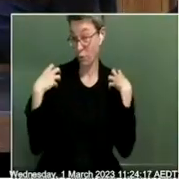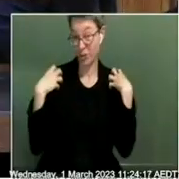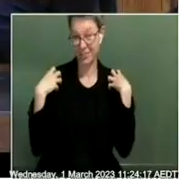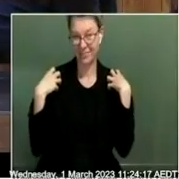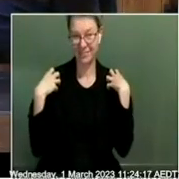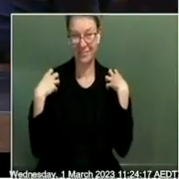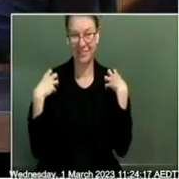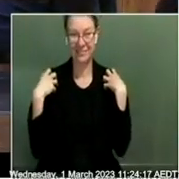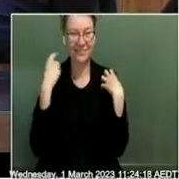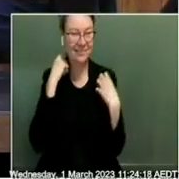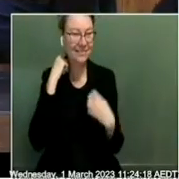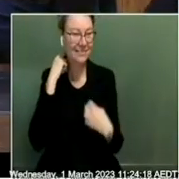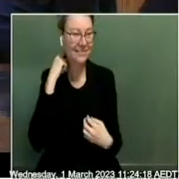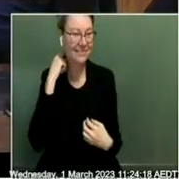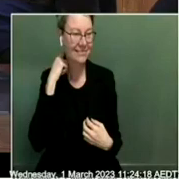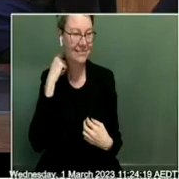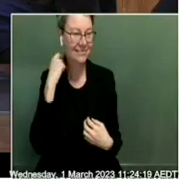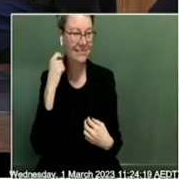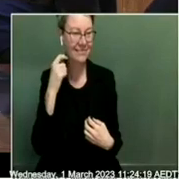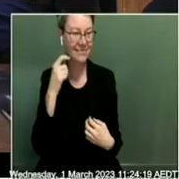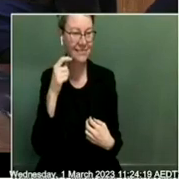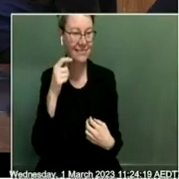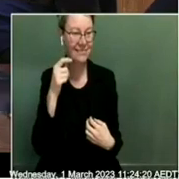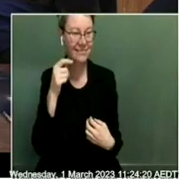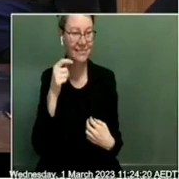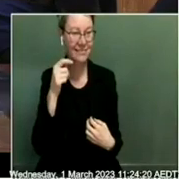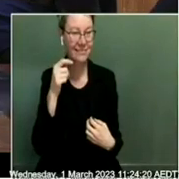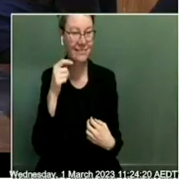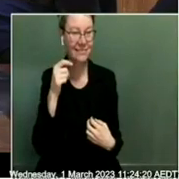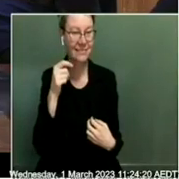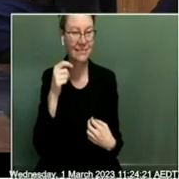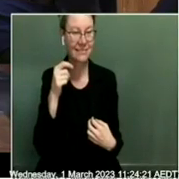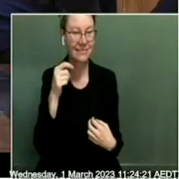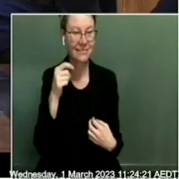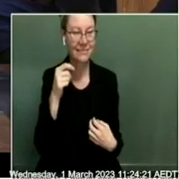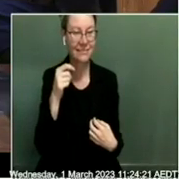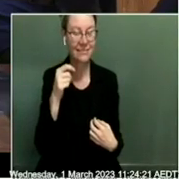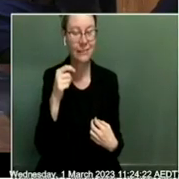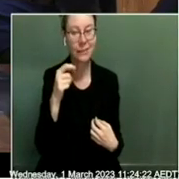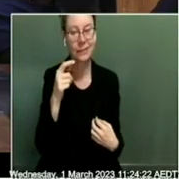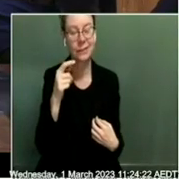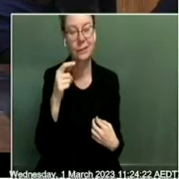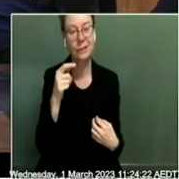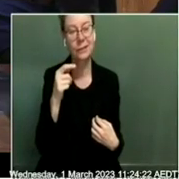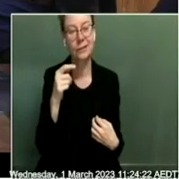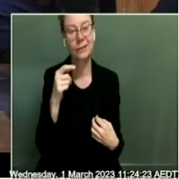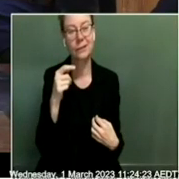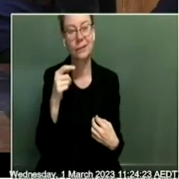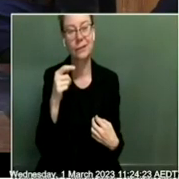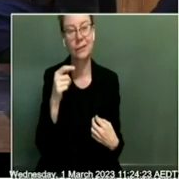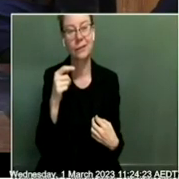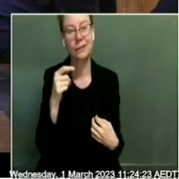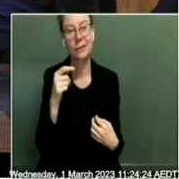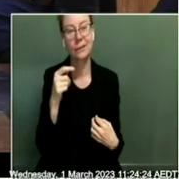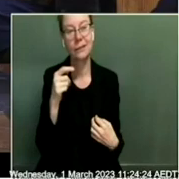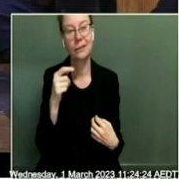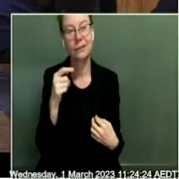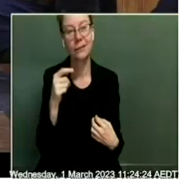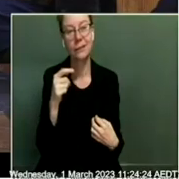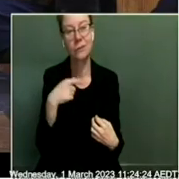We've got white colours here sitting on the thing, probably can relate to us and feel our pain. Mm-hmm.